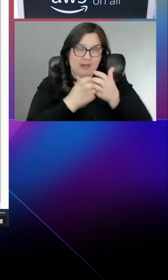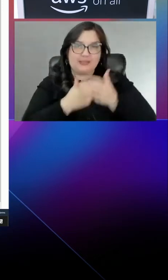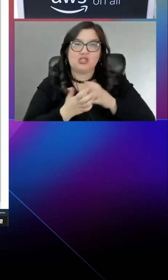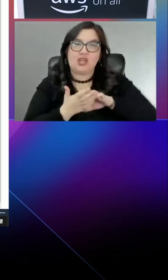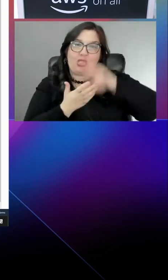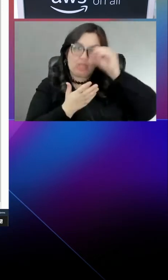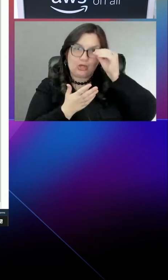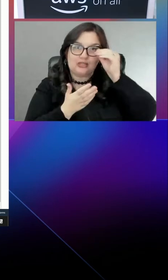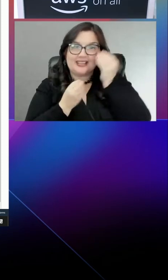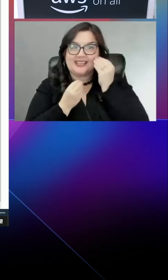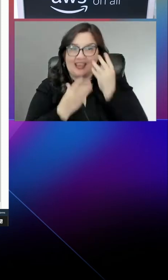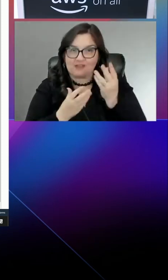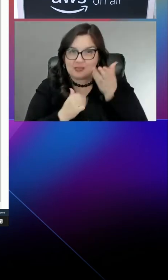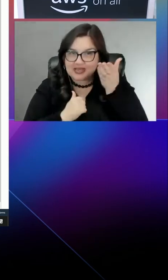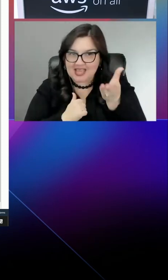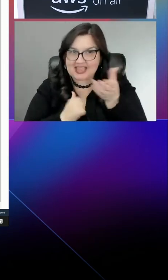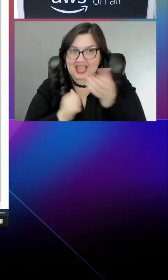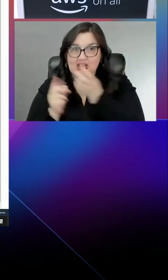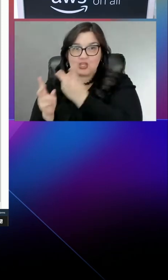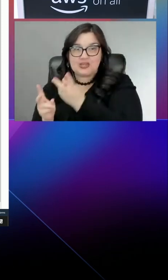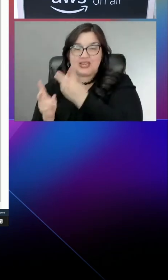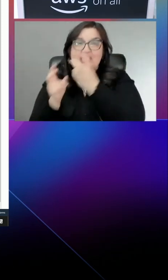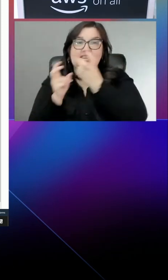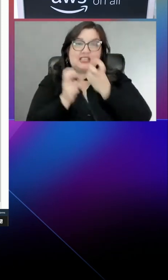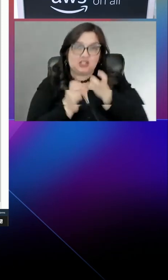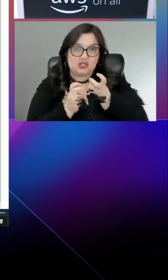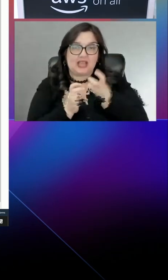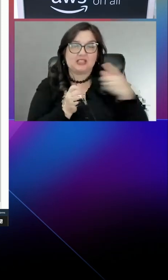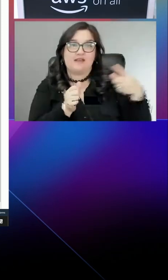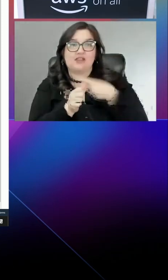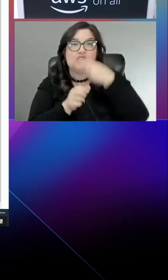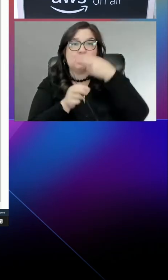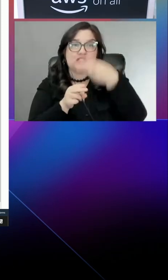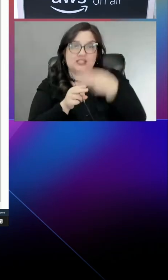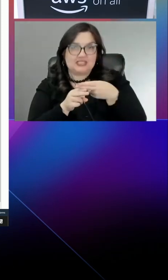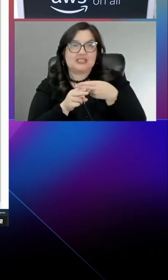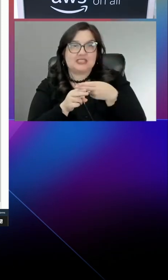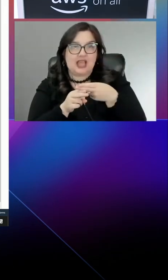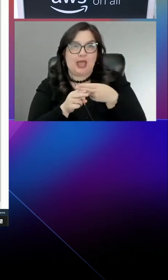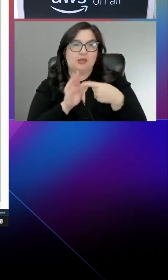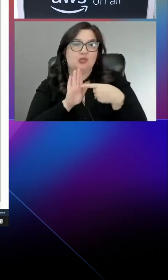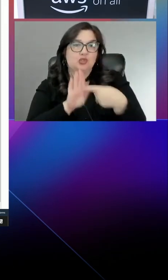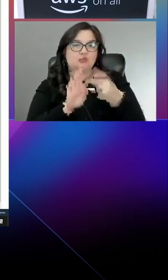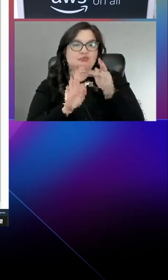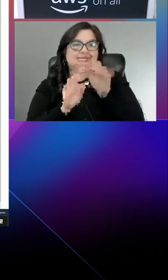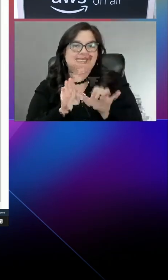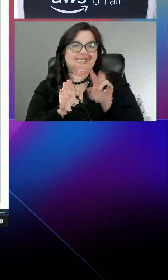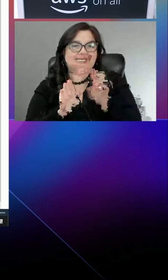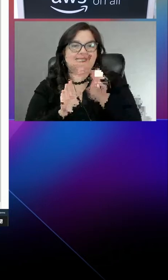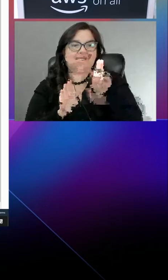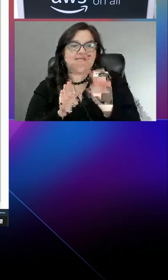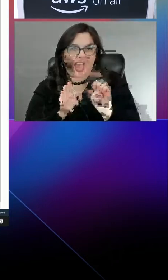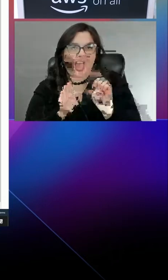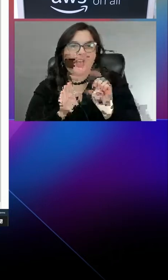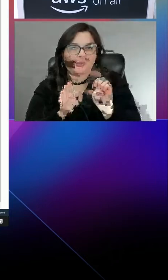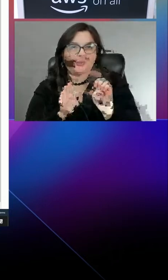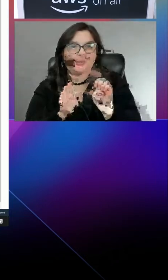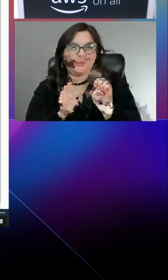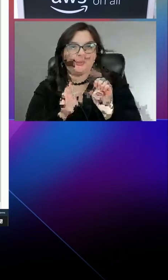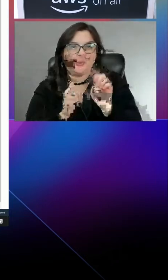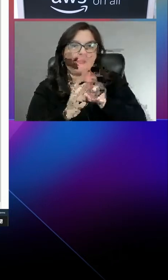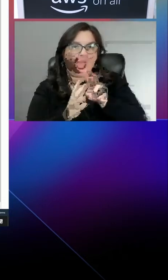it extracts here the first name, it gives you in the key value pairs. The first name Right. is Garcia, the last name is